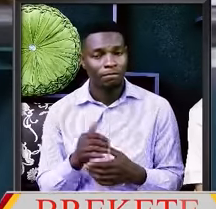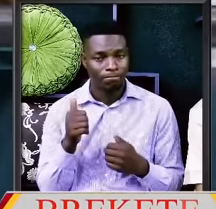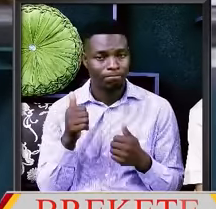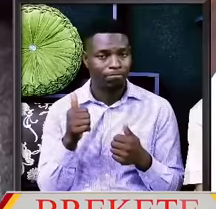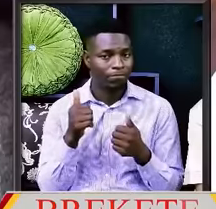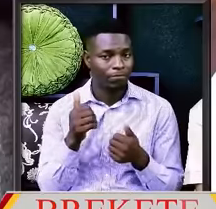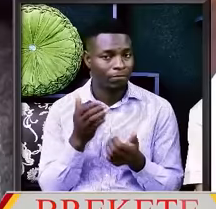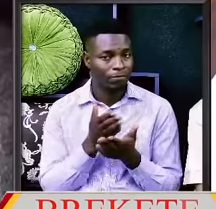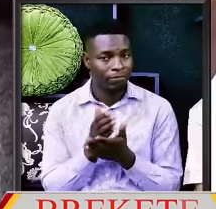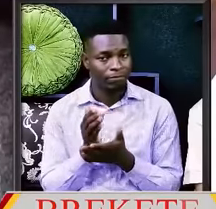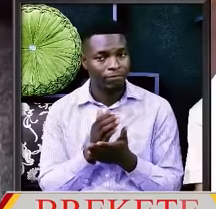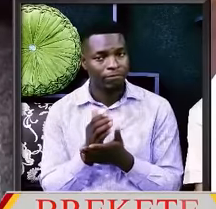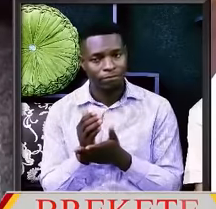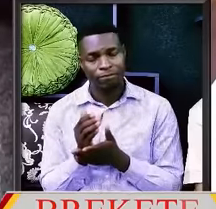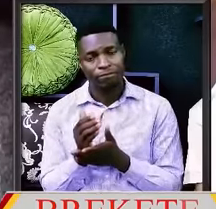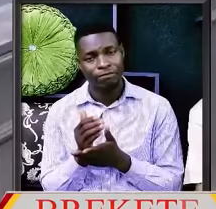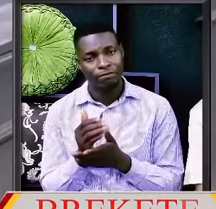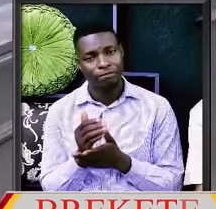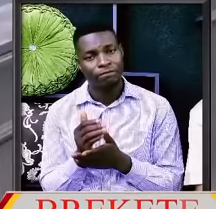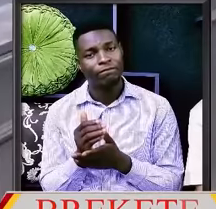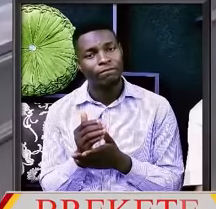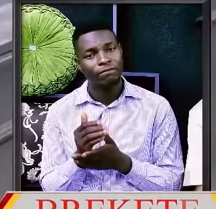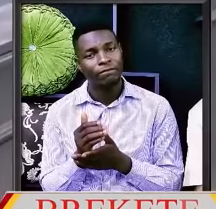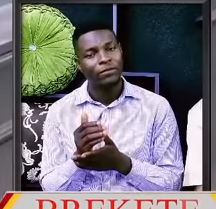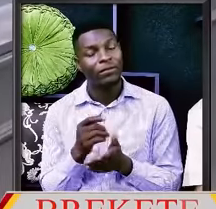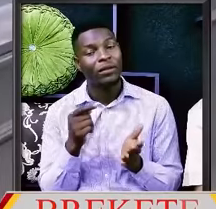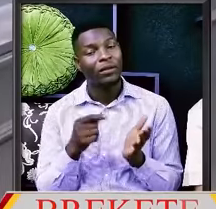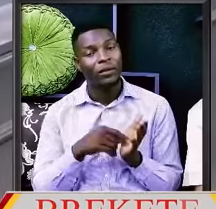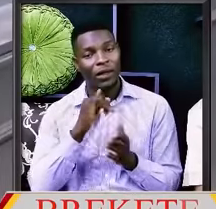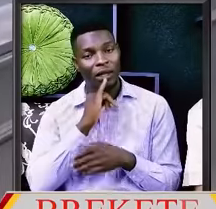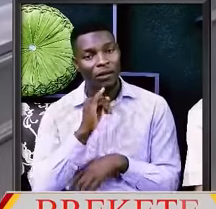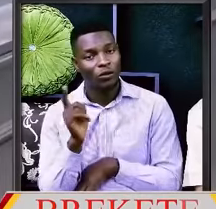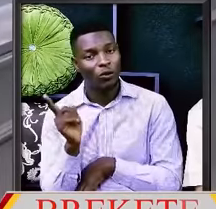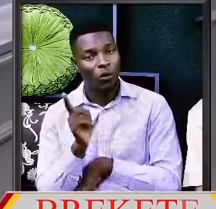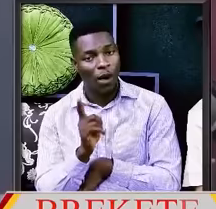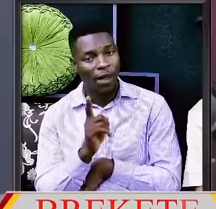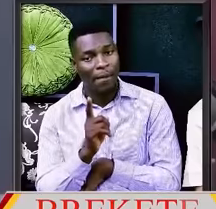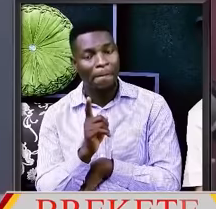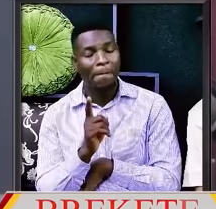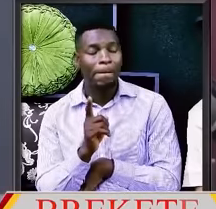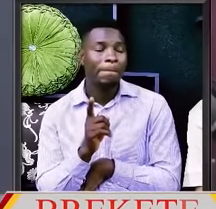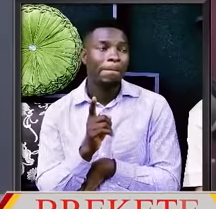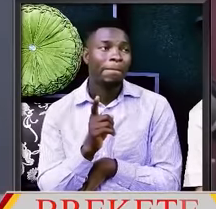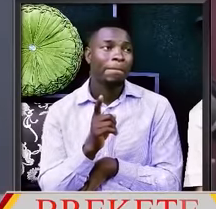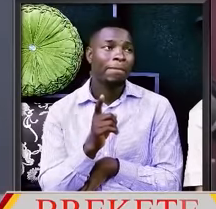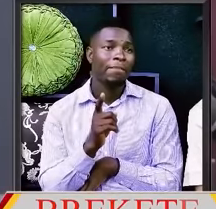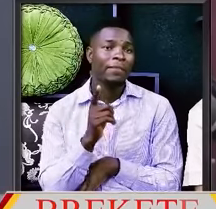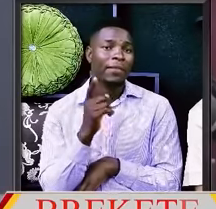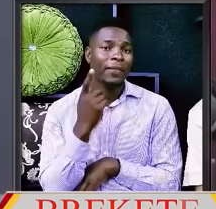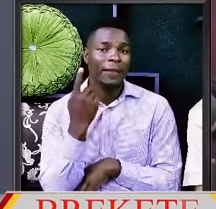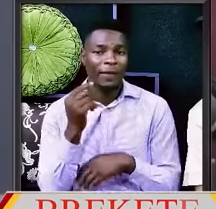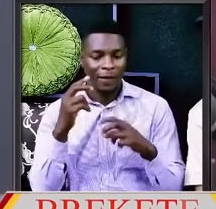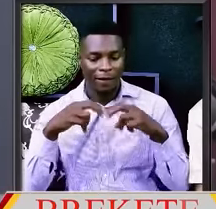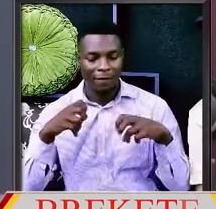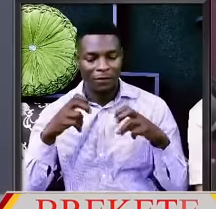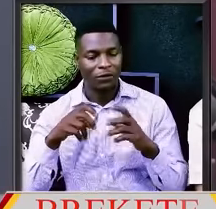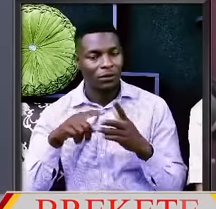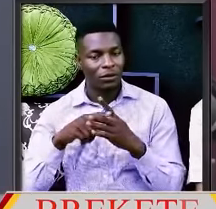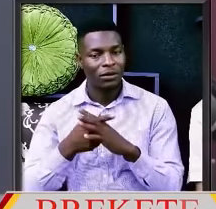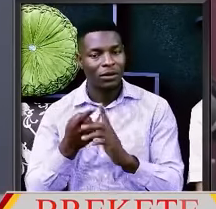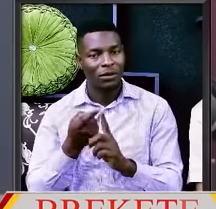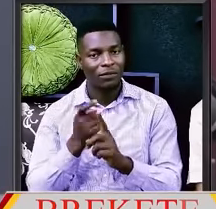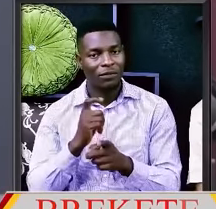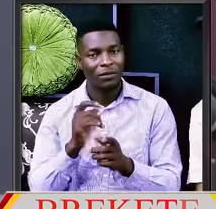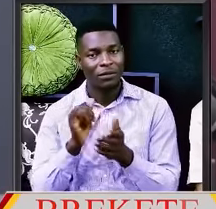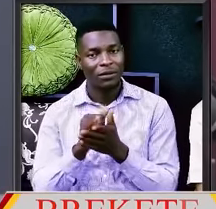This is where the investigation should start from. Hi.